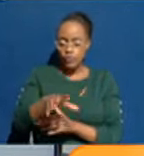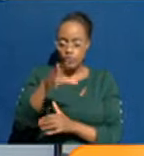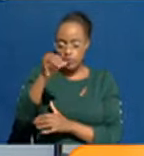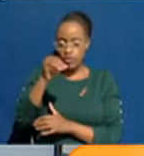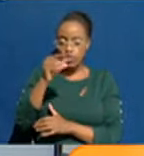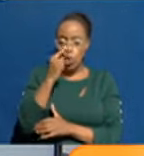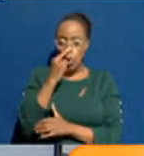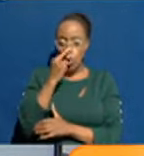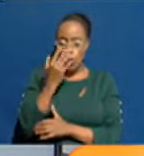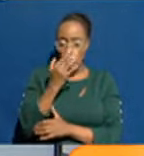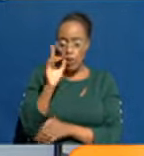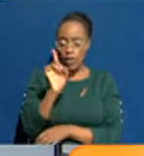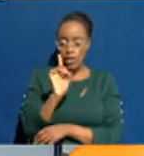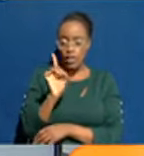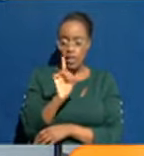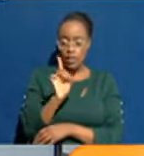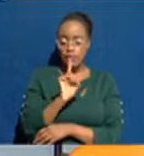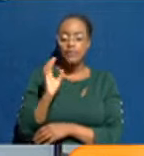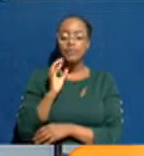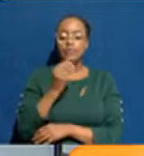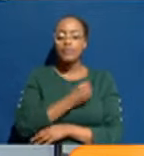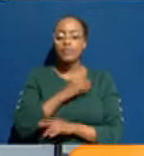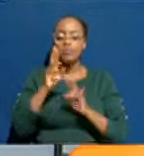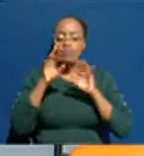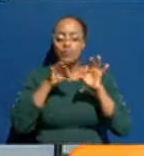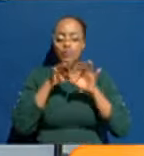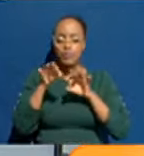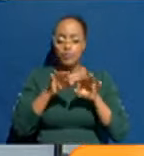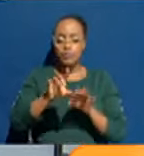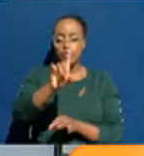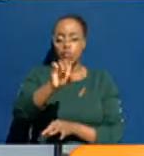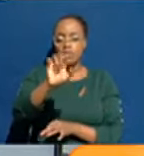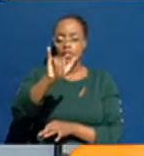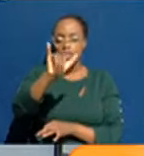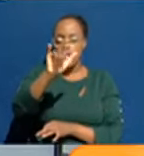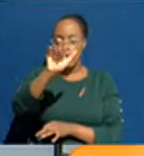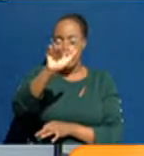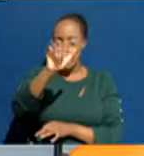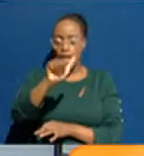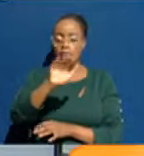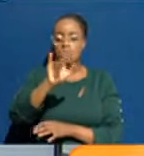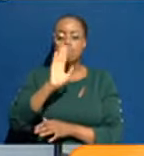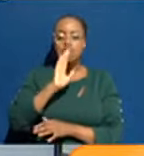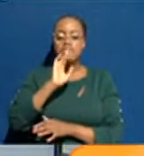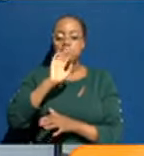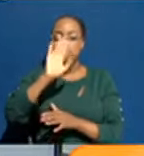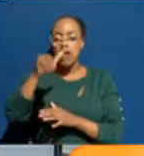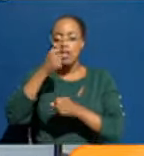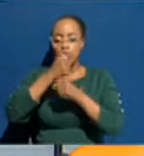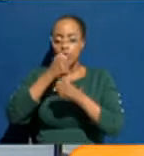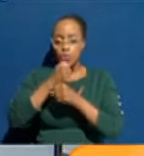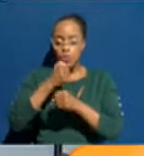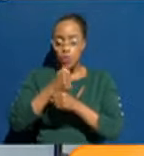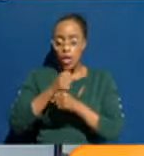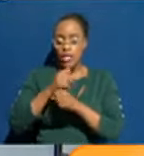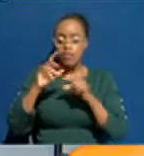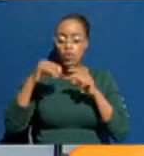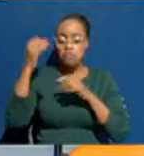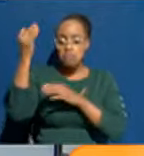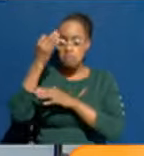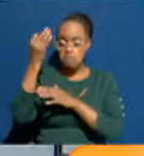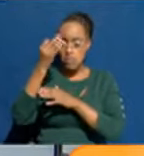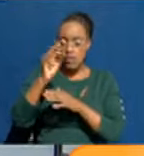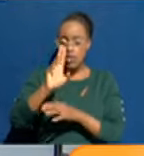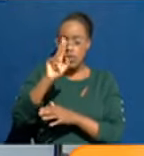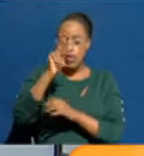complex in Nairobi. And as Laura Otieno now reports, Bishop Deya has vowed to return to his pastoral work in the United Kingdom, where he